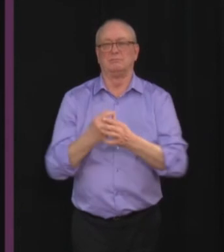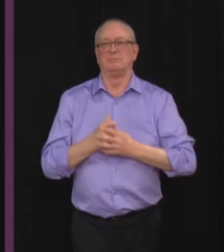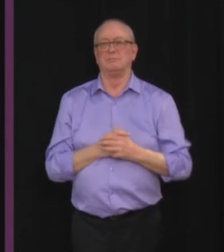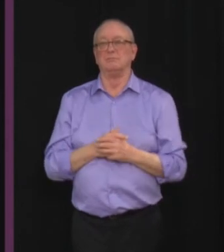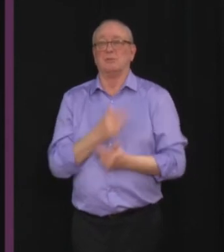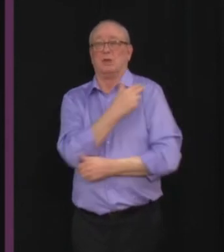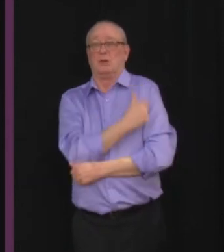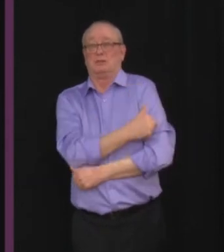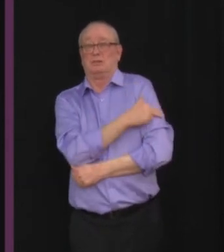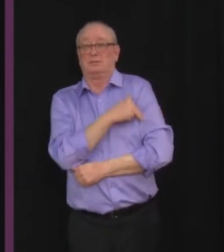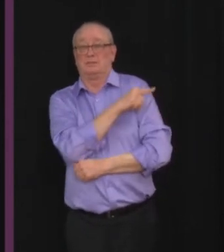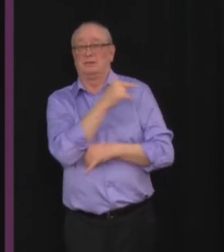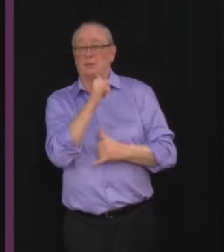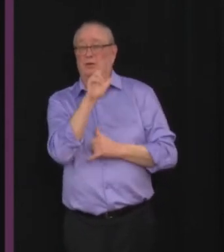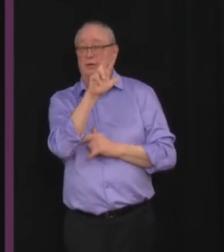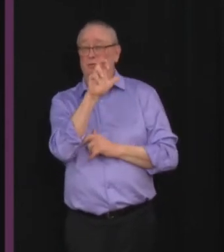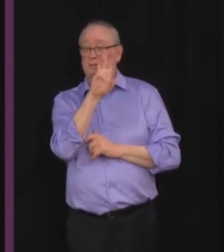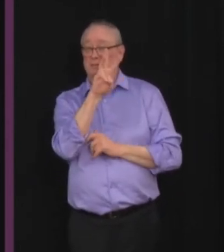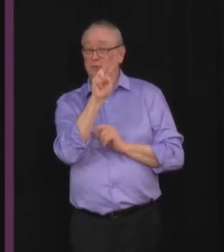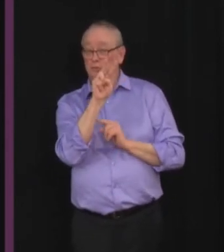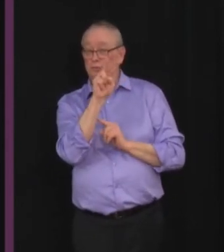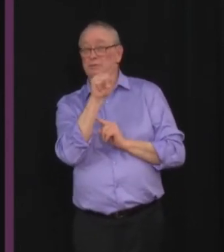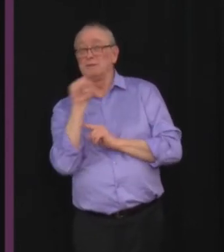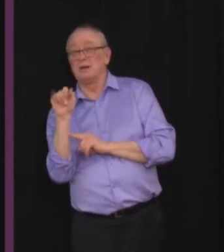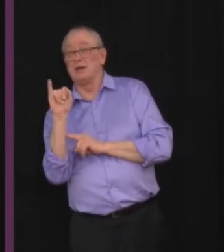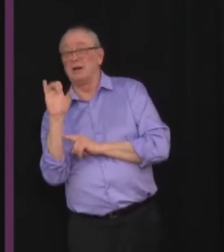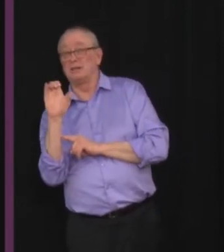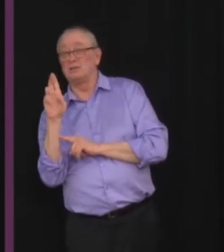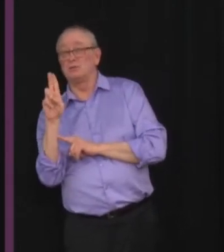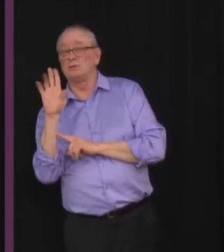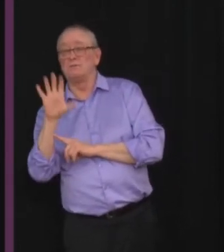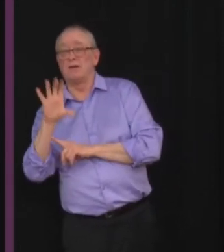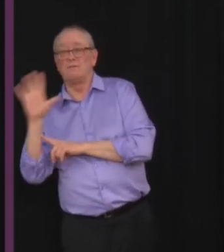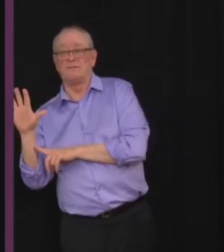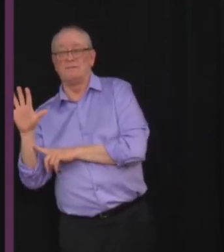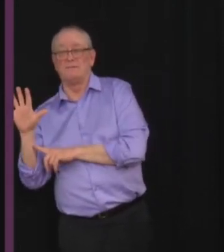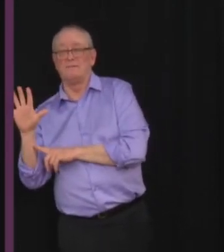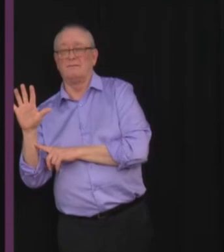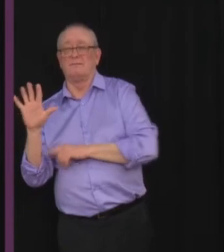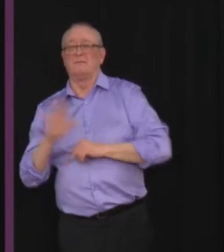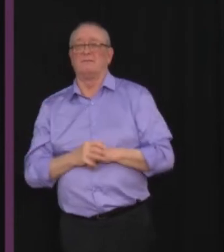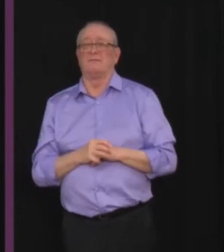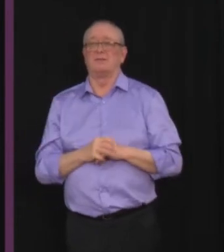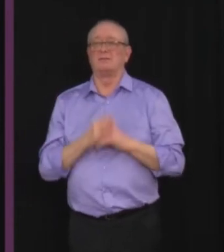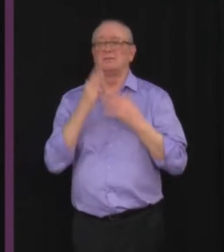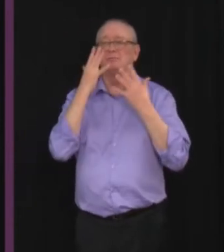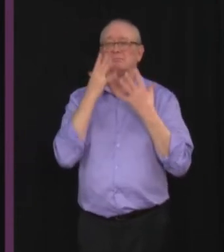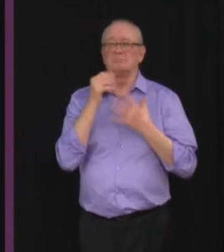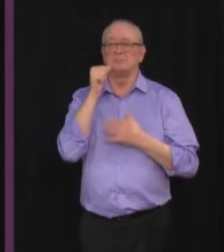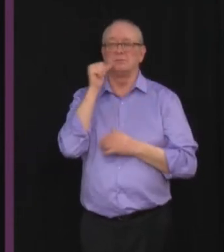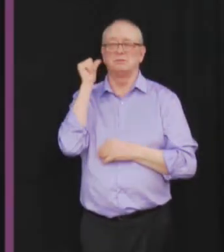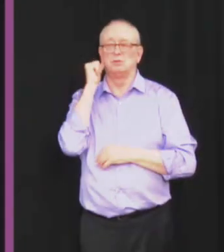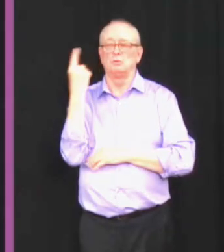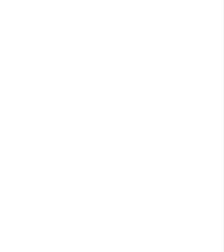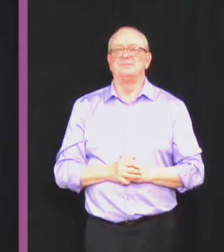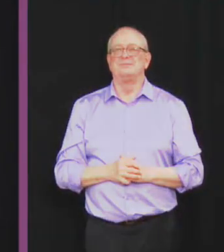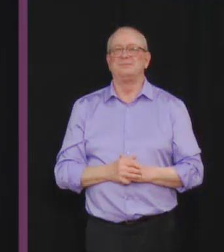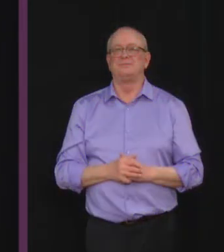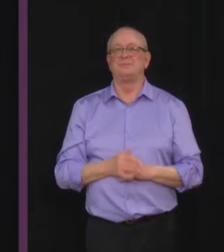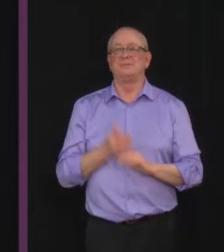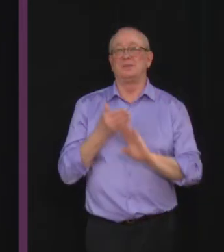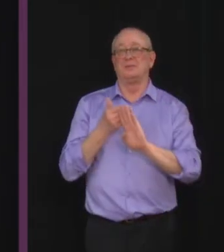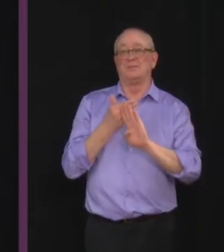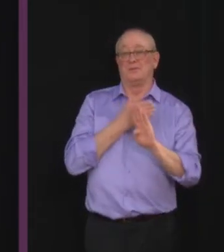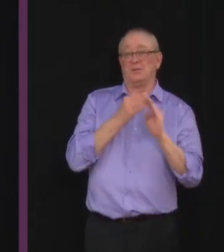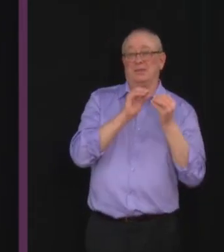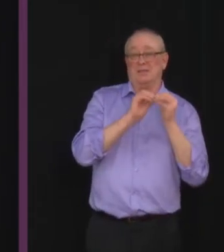in the ICU. Sadly, 7 new deaths were reported to Alberta Health in the last 24 hours. I'd